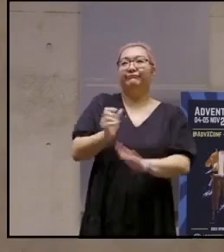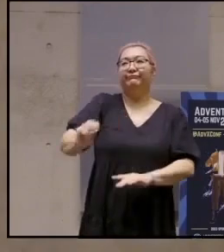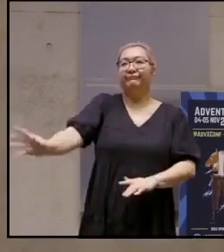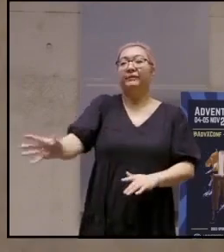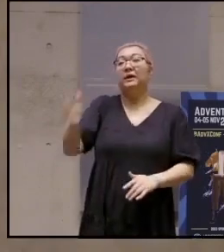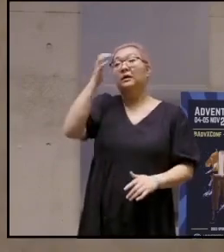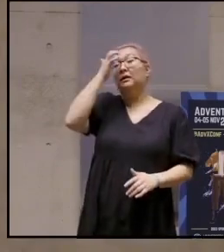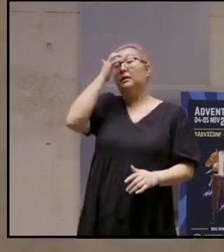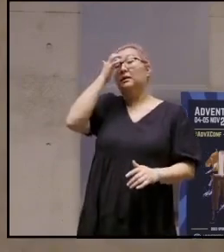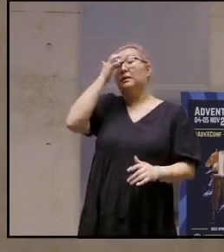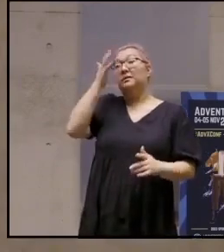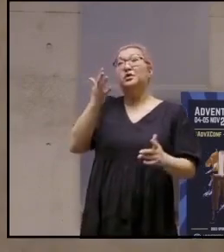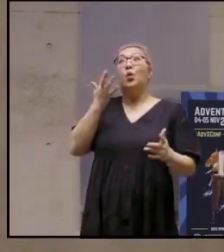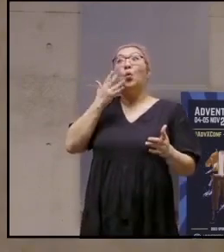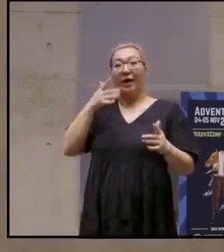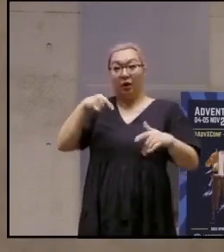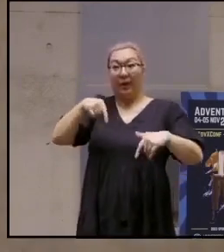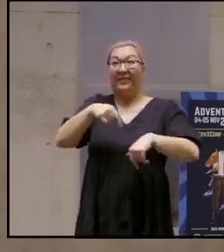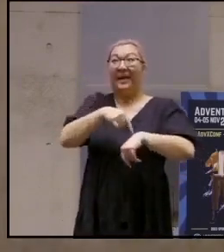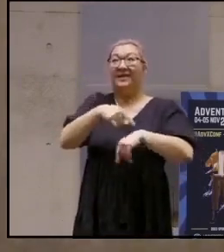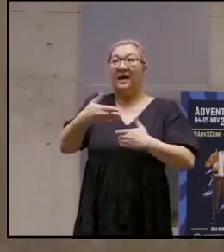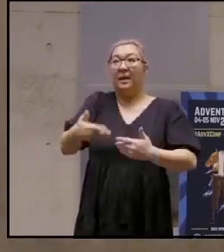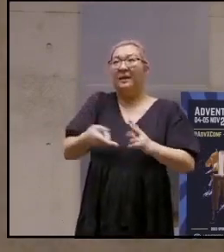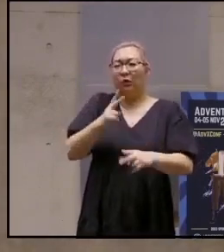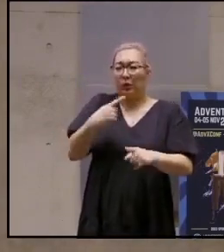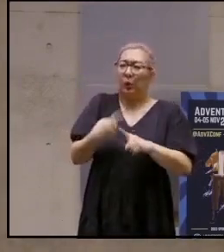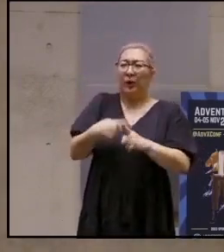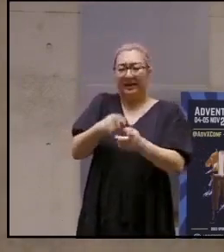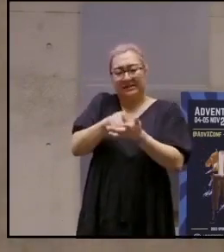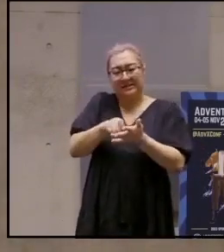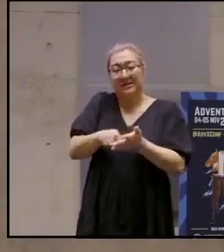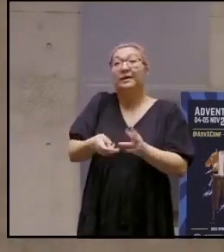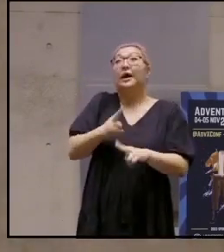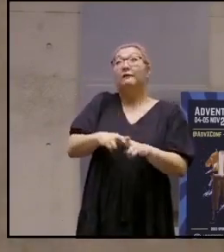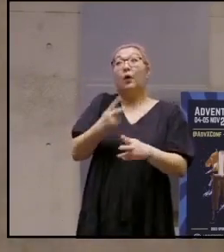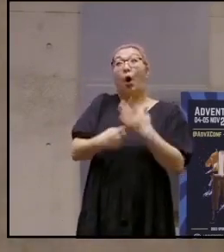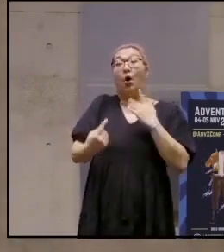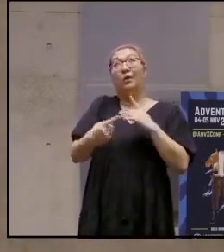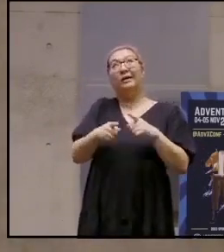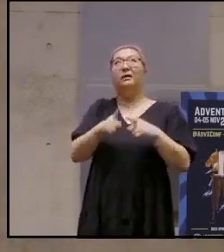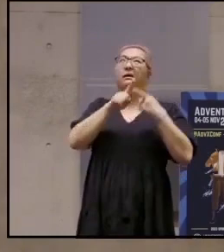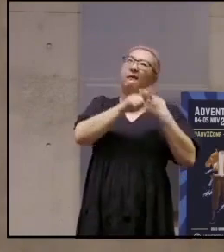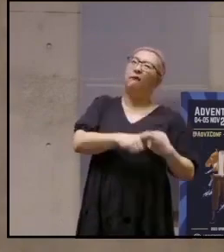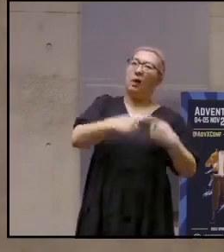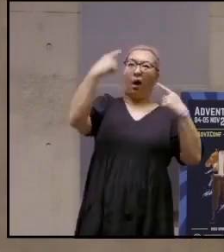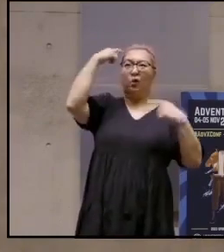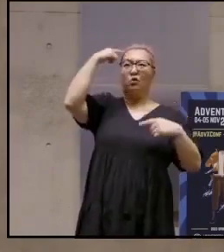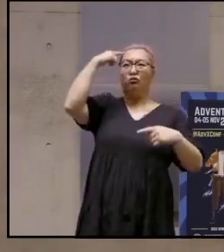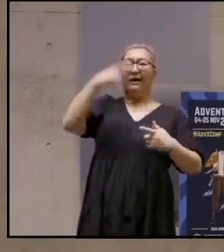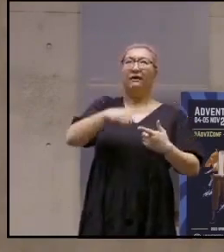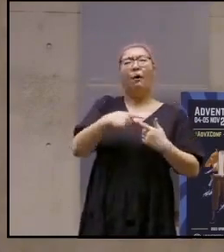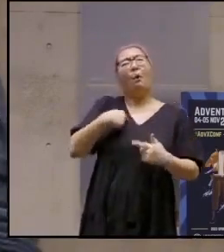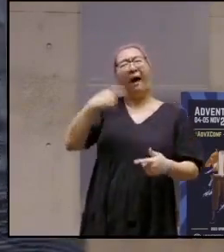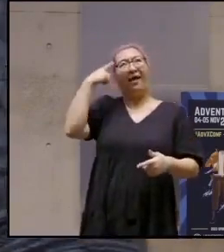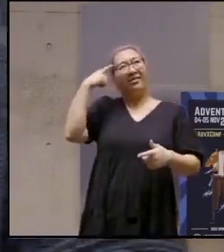you are in that type of moment, if you are coming just from your brain down, you might